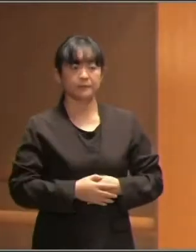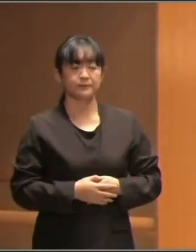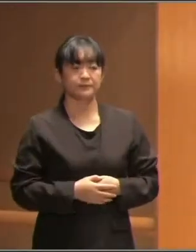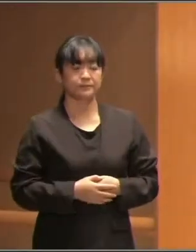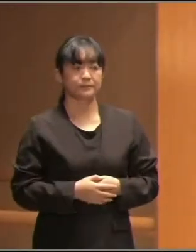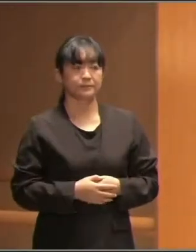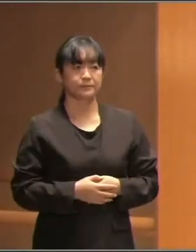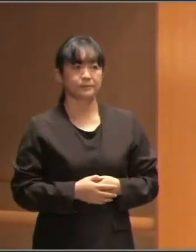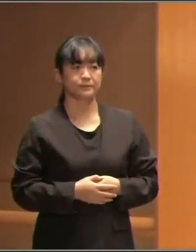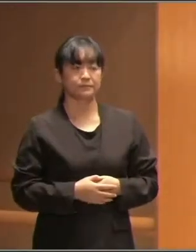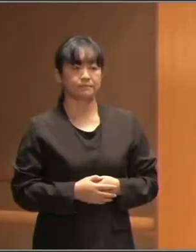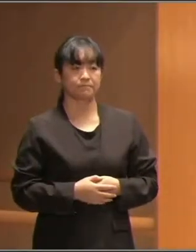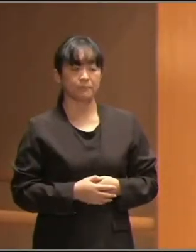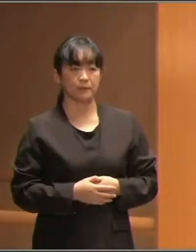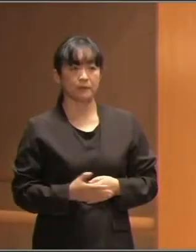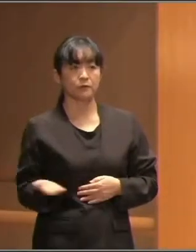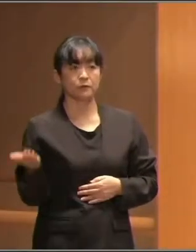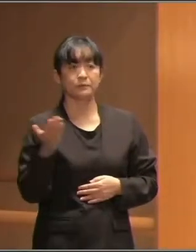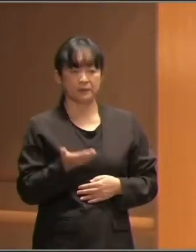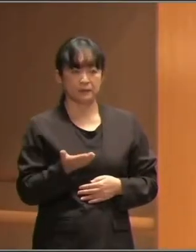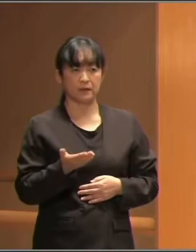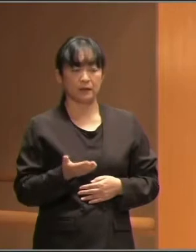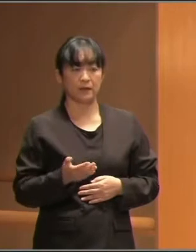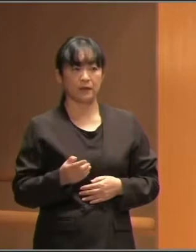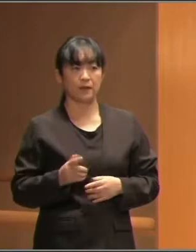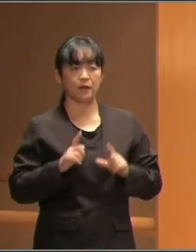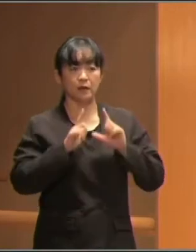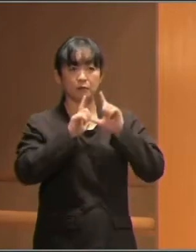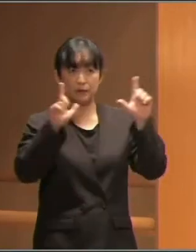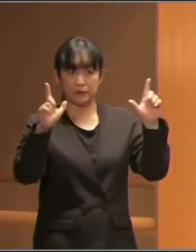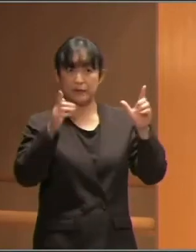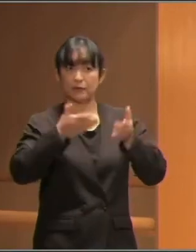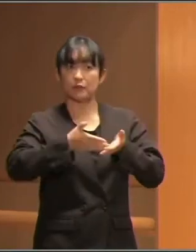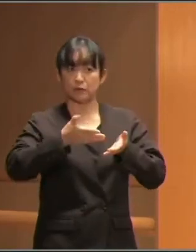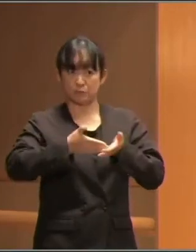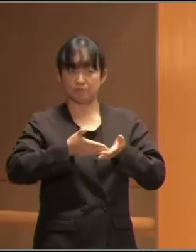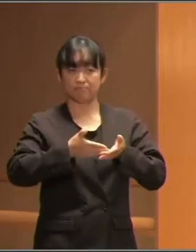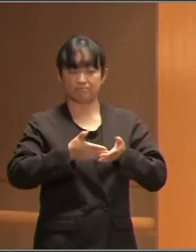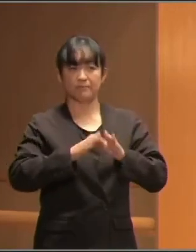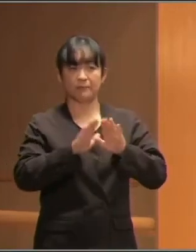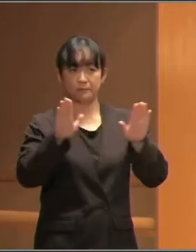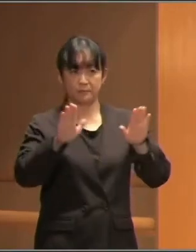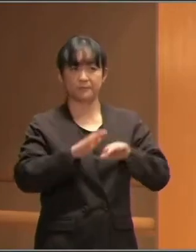Thank you very much for your waiting. Let me move on to presentations.